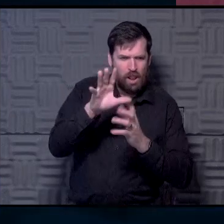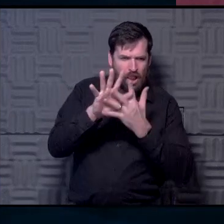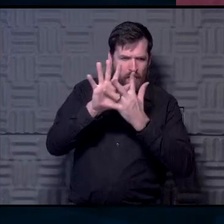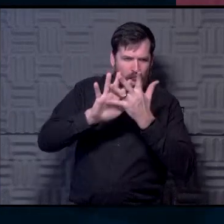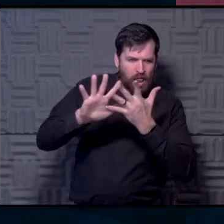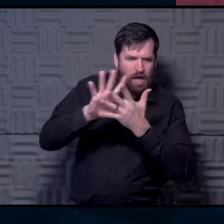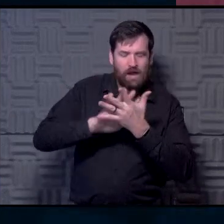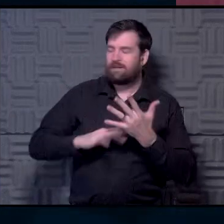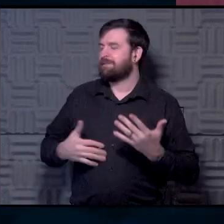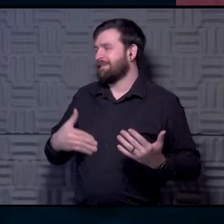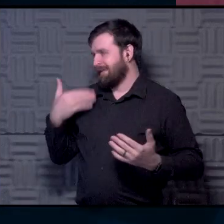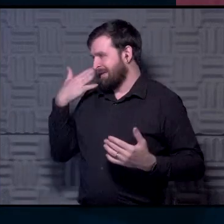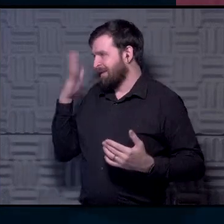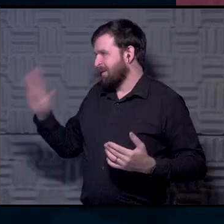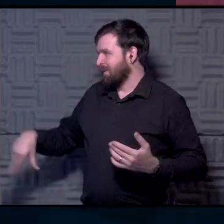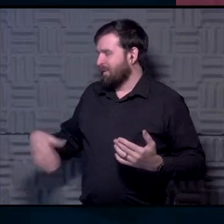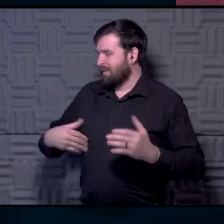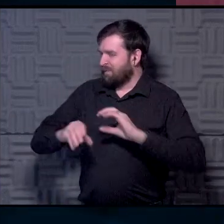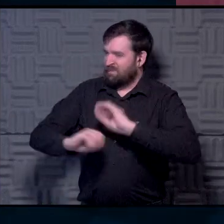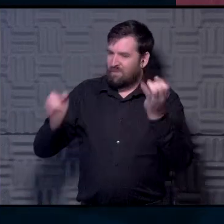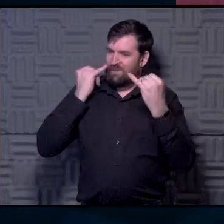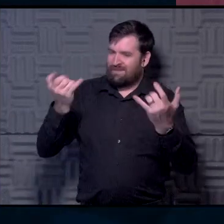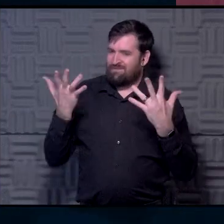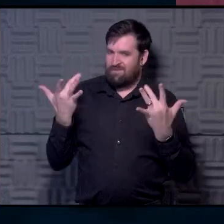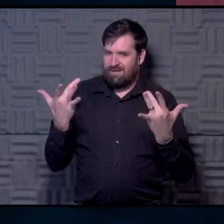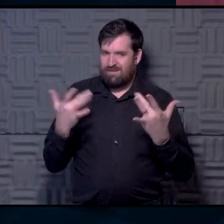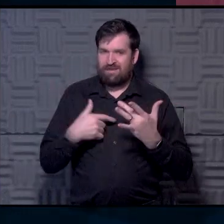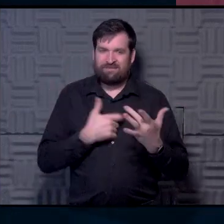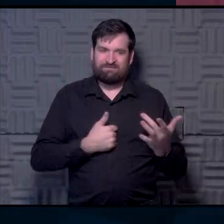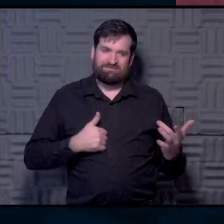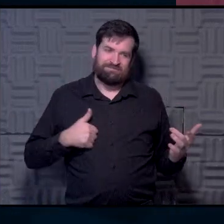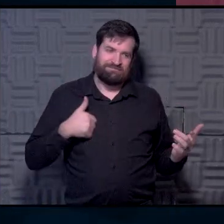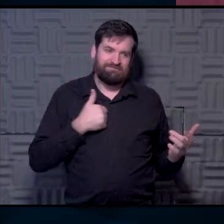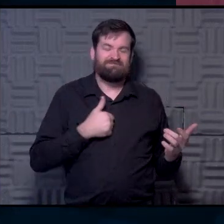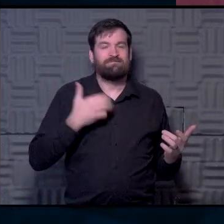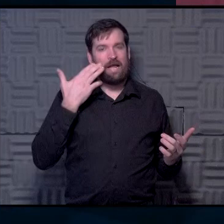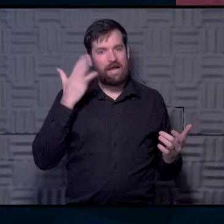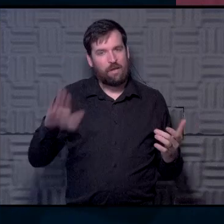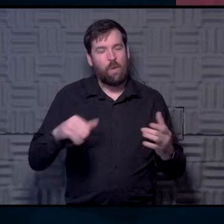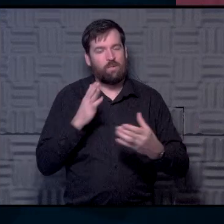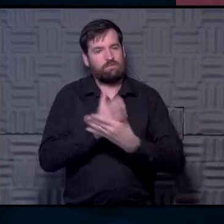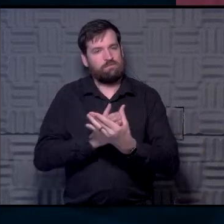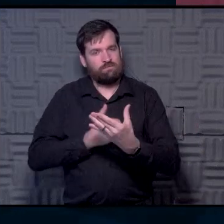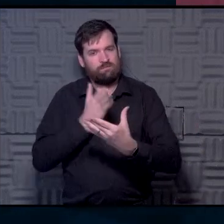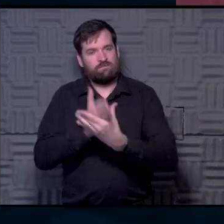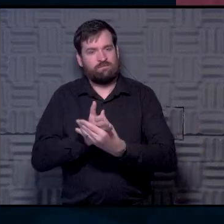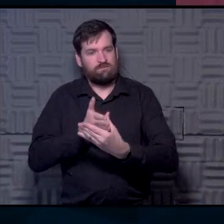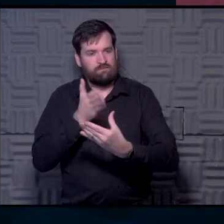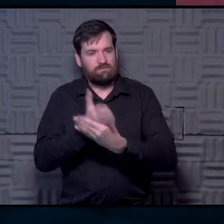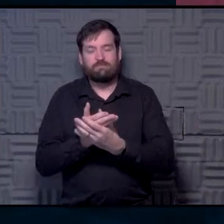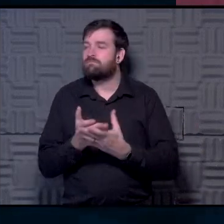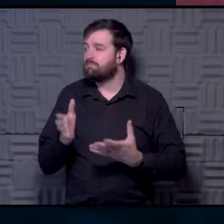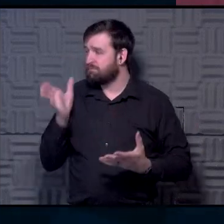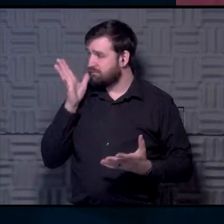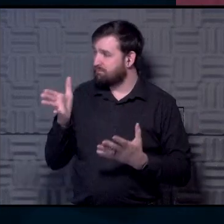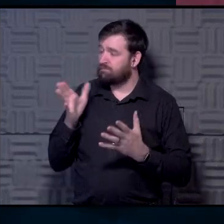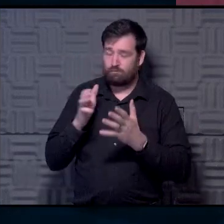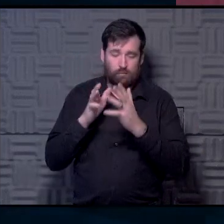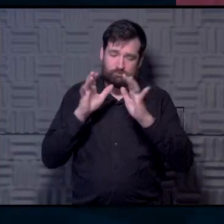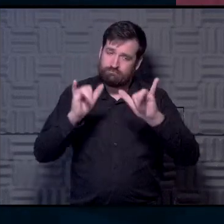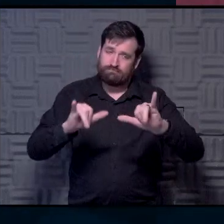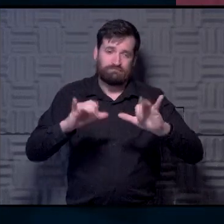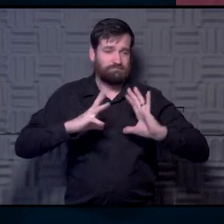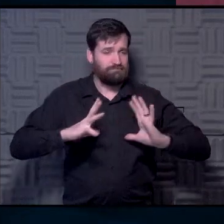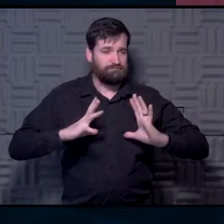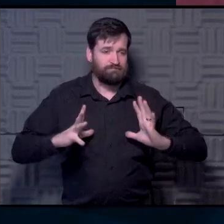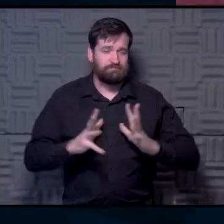is. I know. I have no idea why that's doing that. I apologize. I know it's annoying. Oh, that's okay. We're going to follow with you, though. It's awesome.